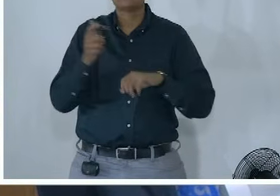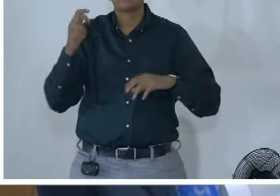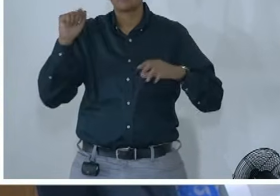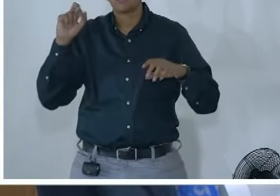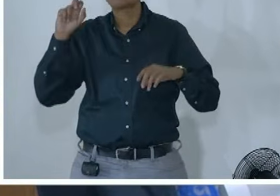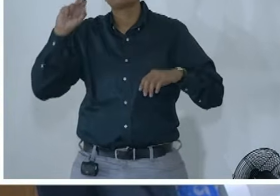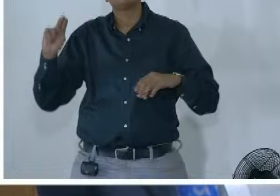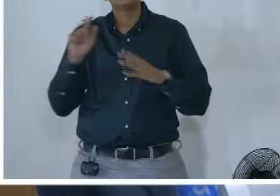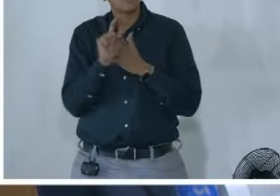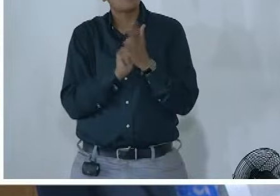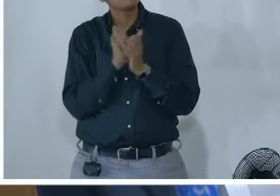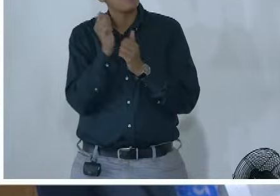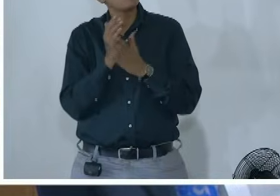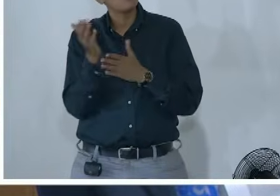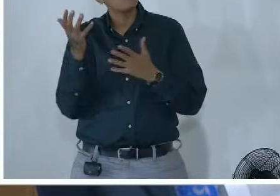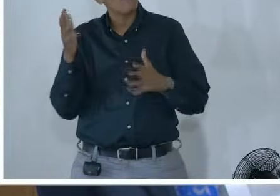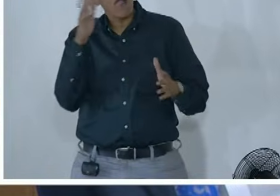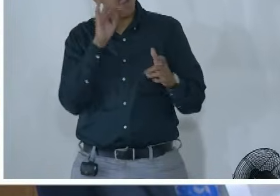Act really